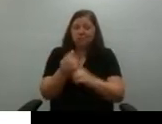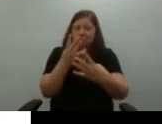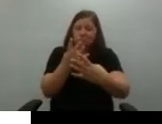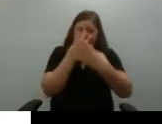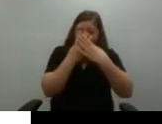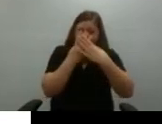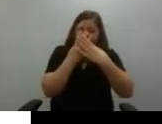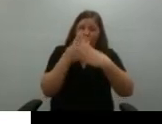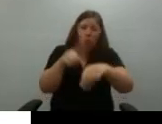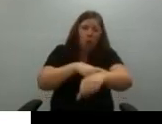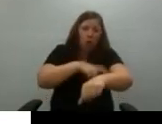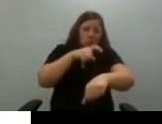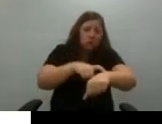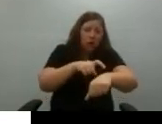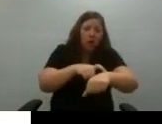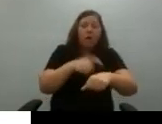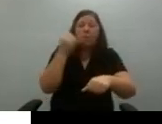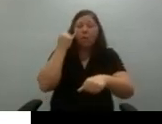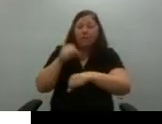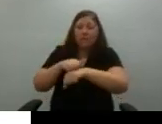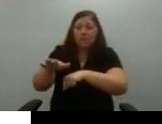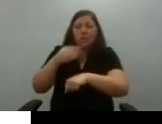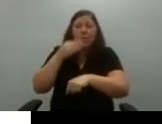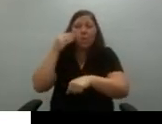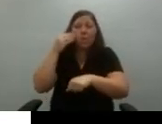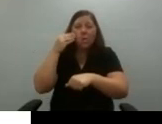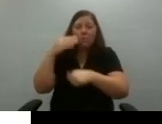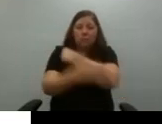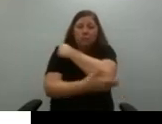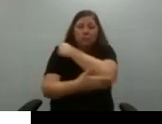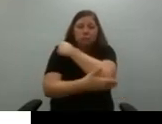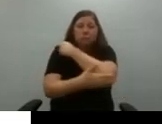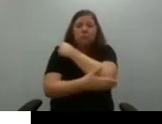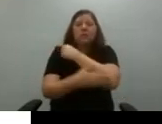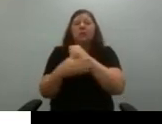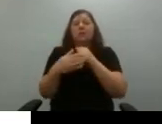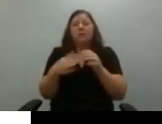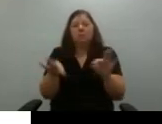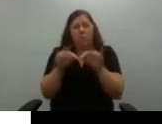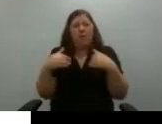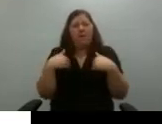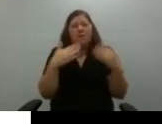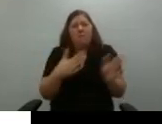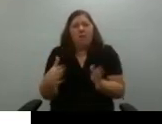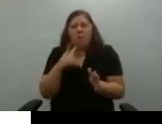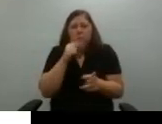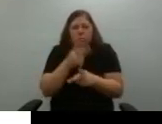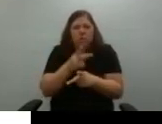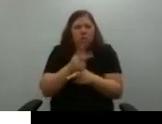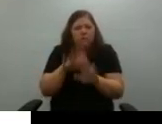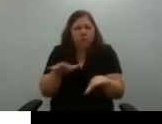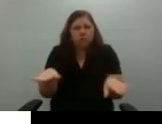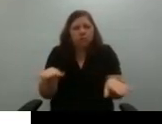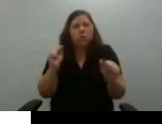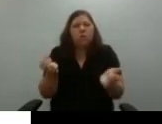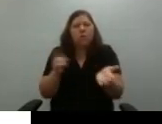being deported. So you can sign what is called a power of attorney, which would designate someone who you trust to